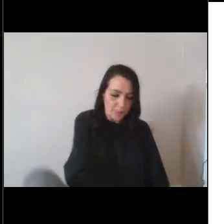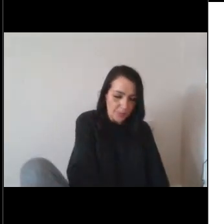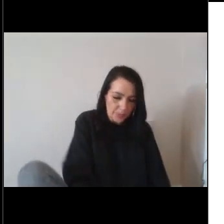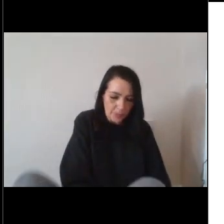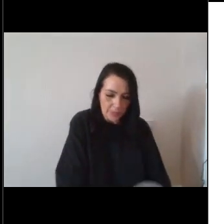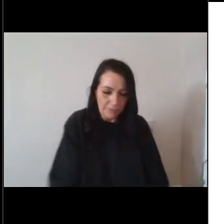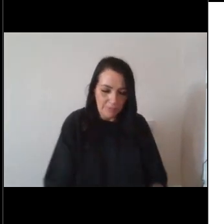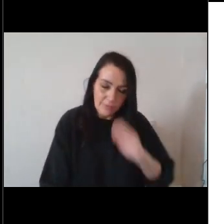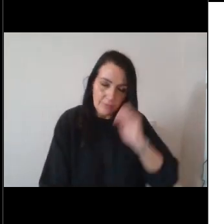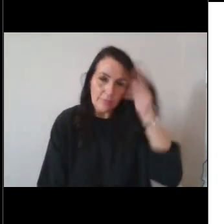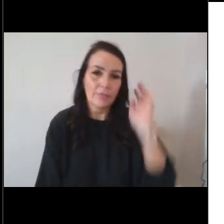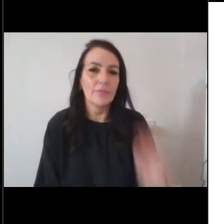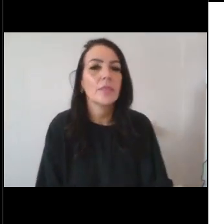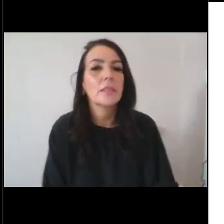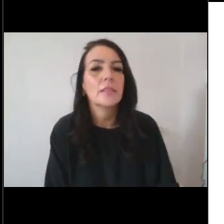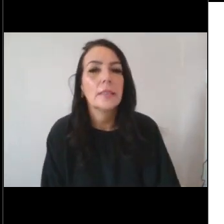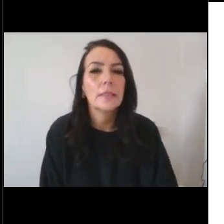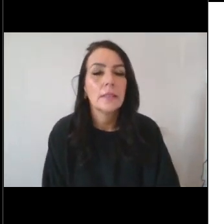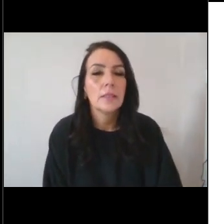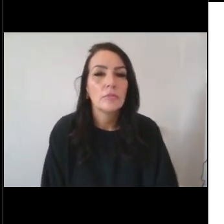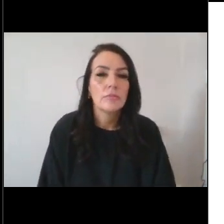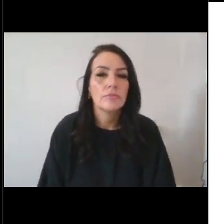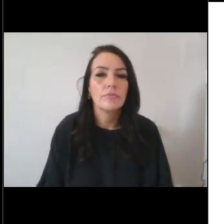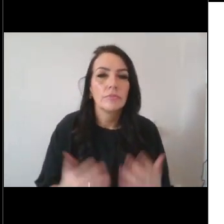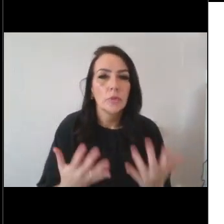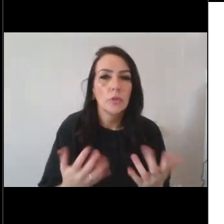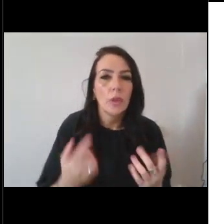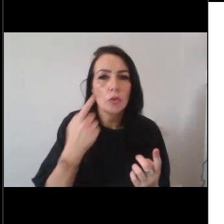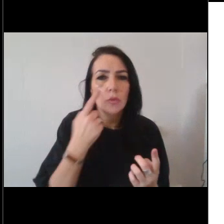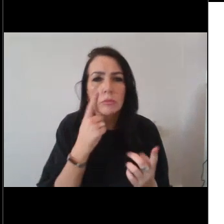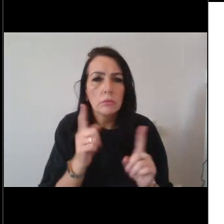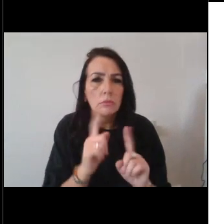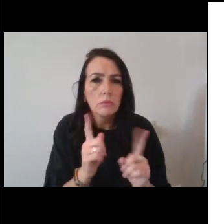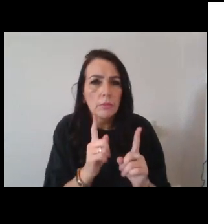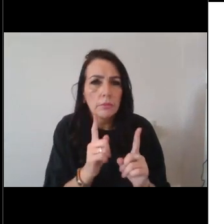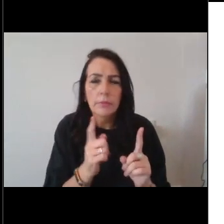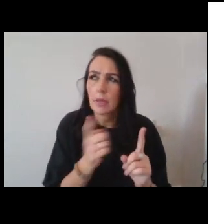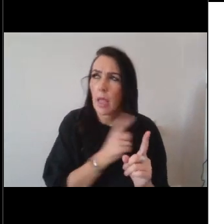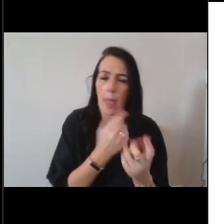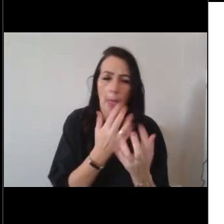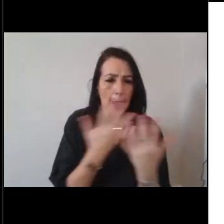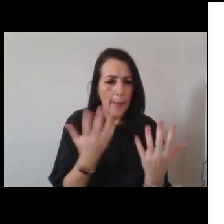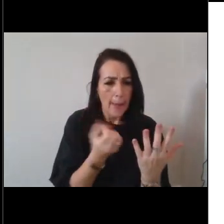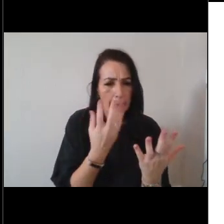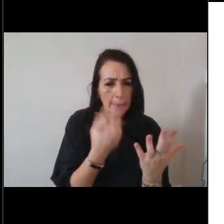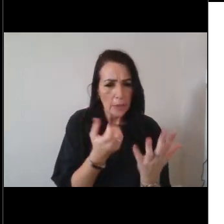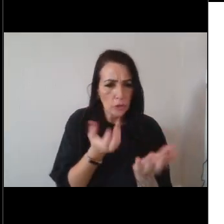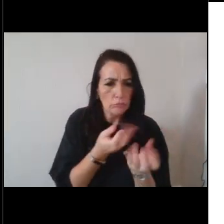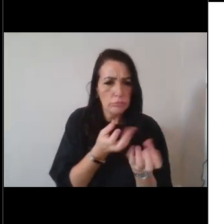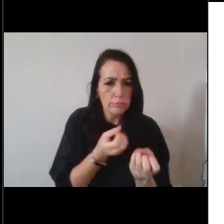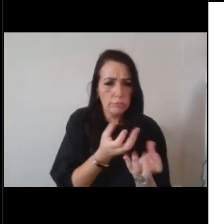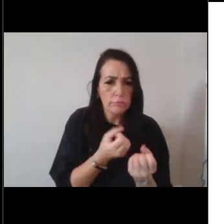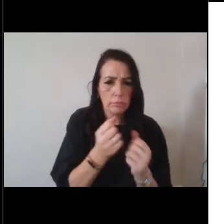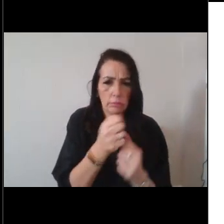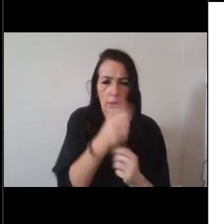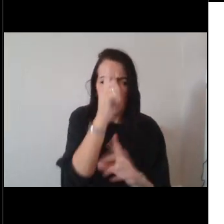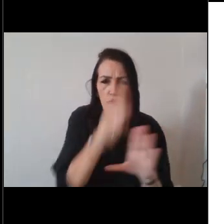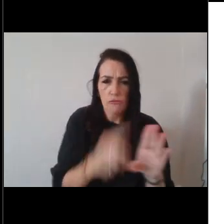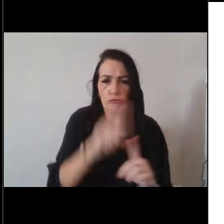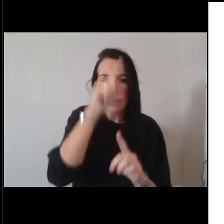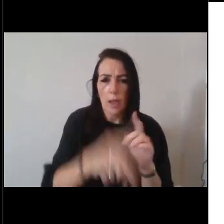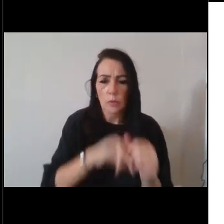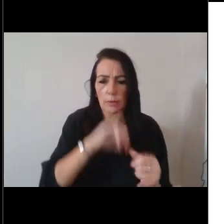So a good place to start with this is by measuring your contribution to greenhouse gas emissions, then putting together a net zero action plan